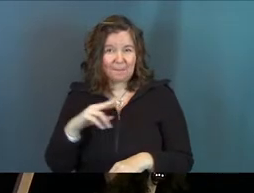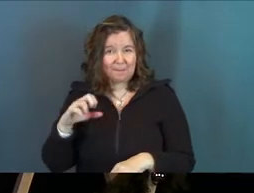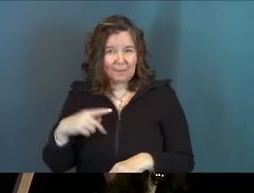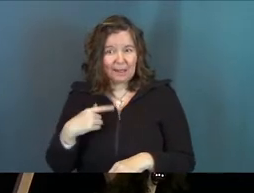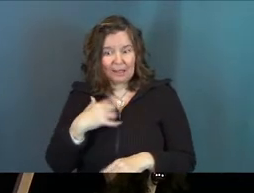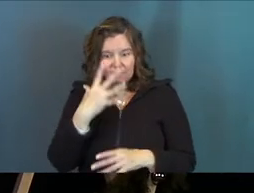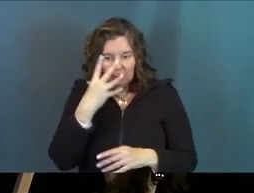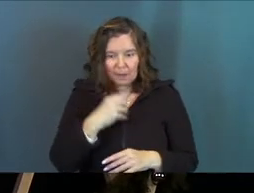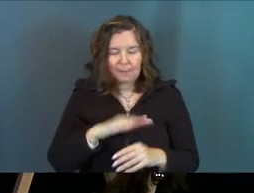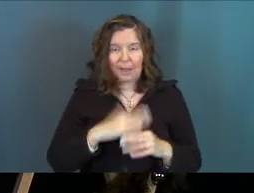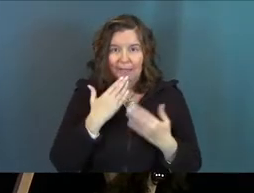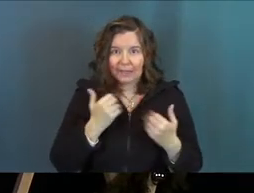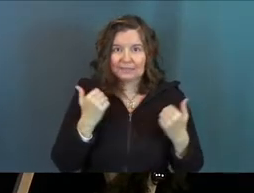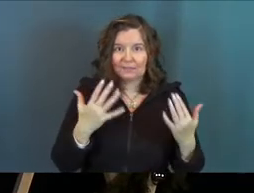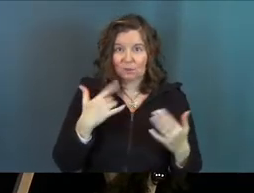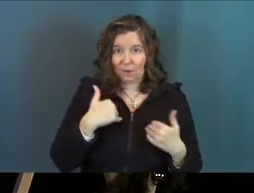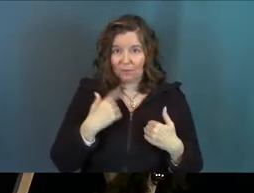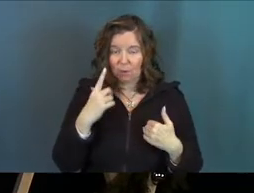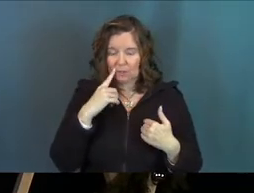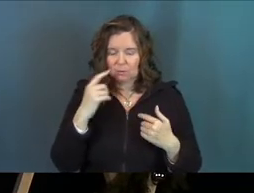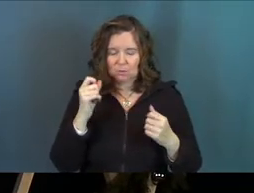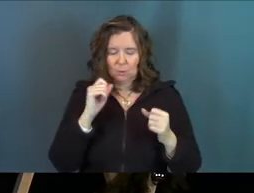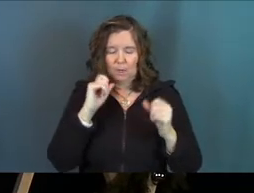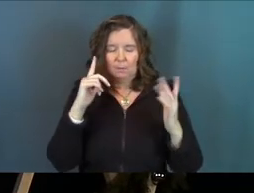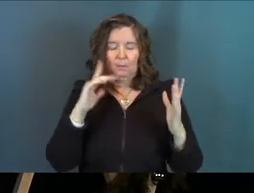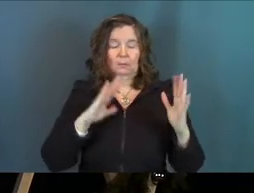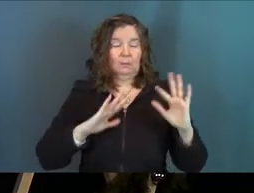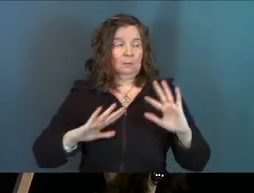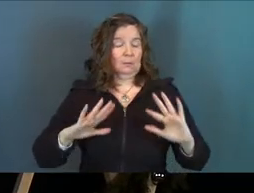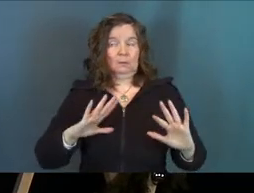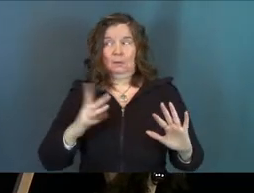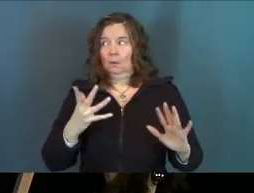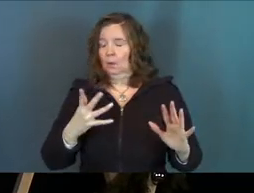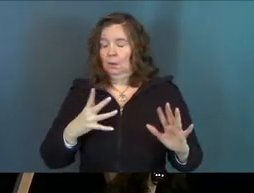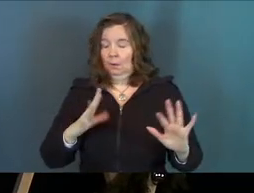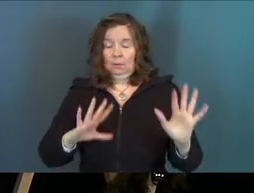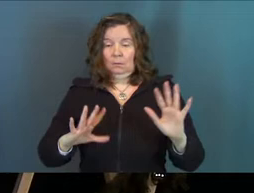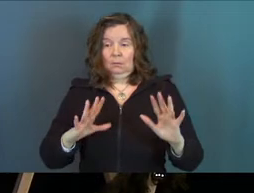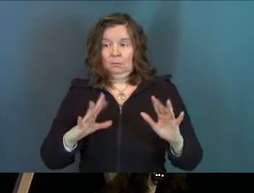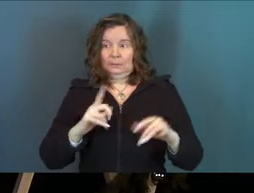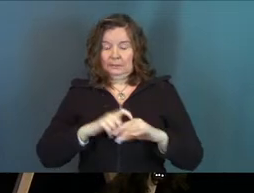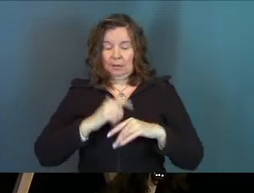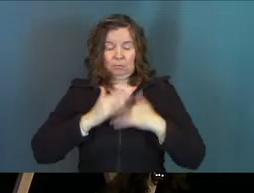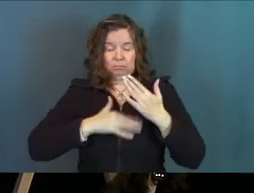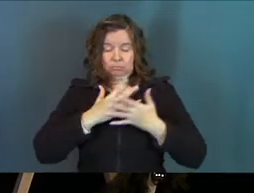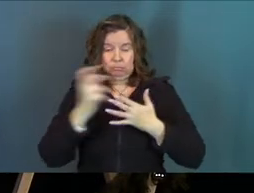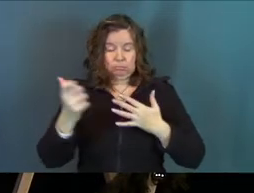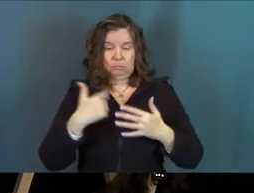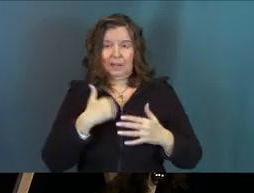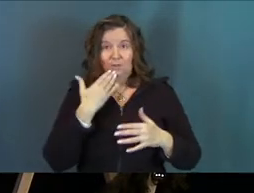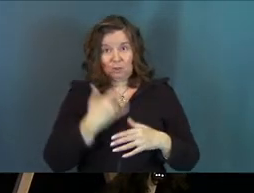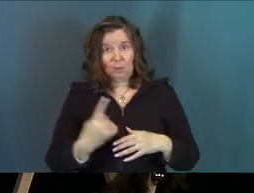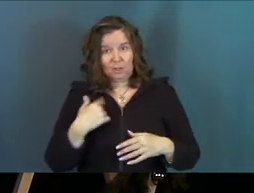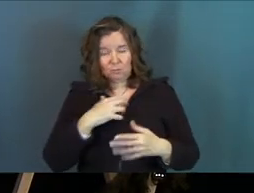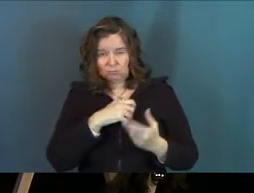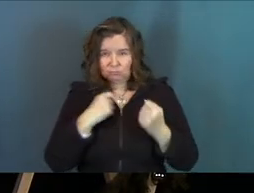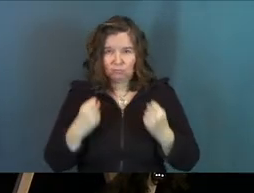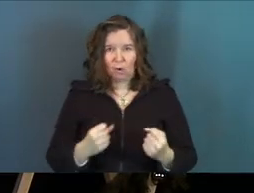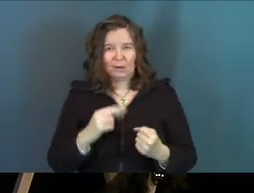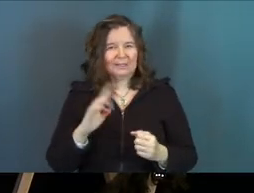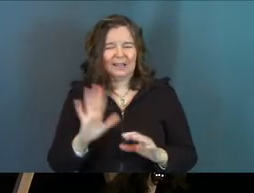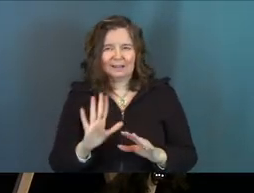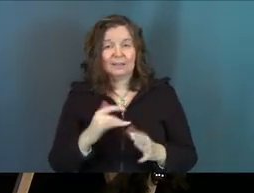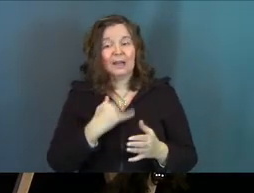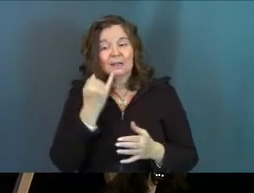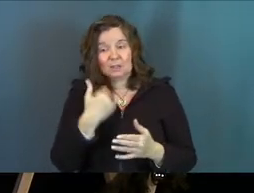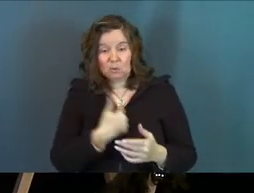if you got to take a nap on Thanksgiving, you ever had one of those naps where you wake up and you're like, yo, what year is it? You know, it's like, that was a good one. You know what I'm saying? It's like, that's